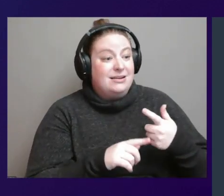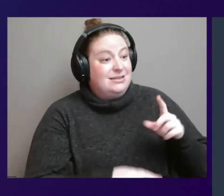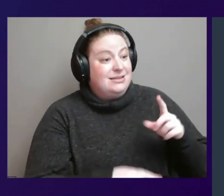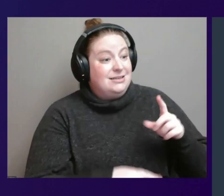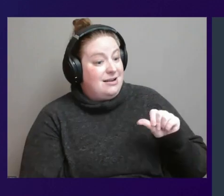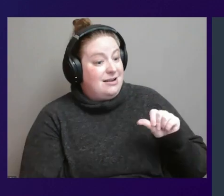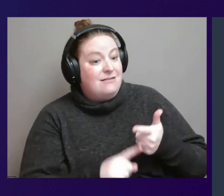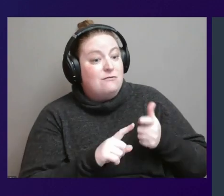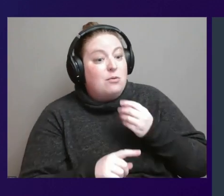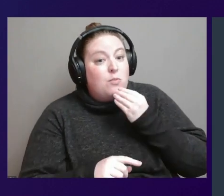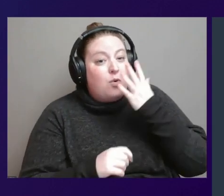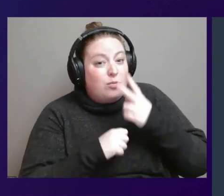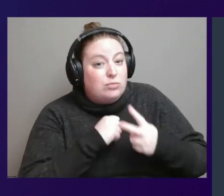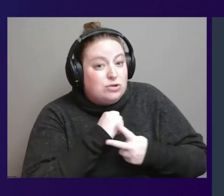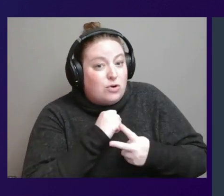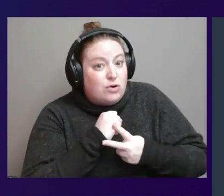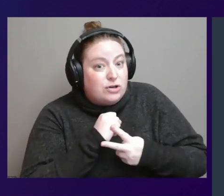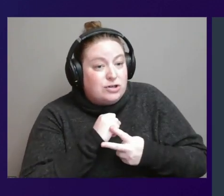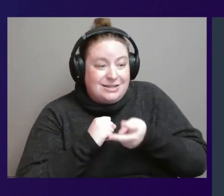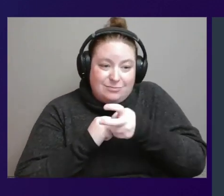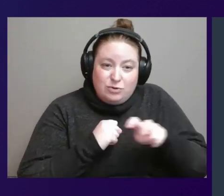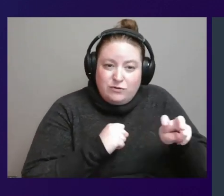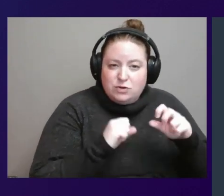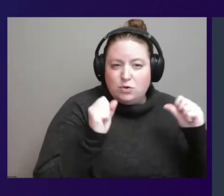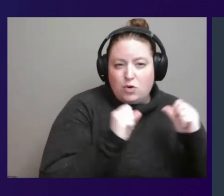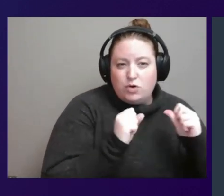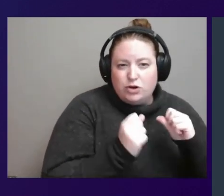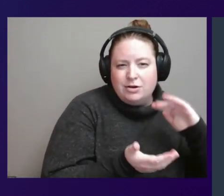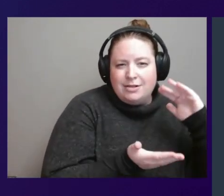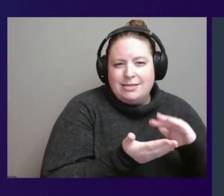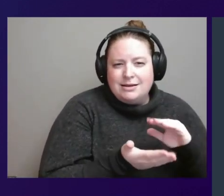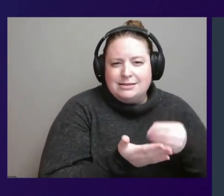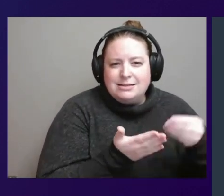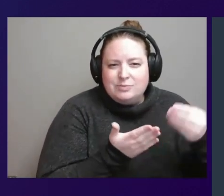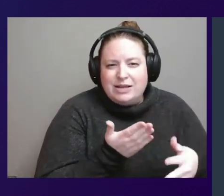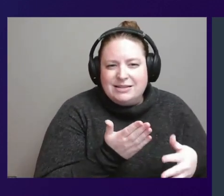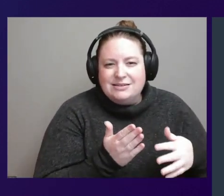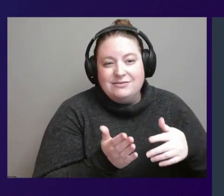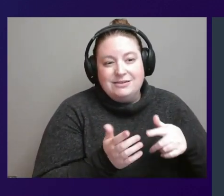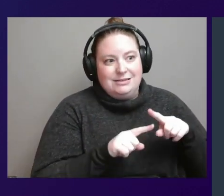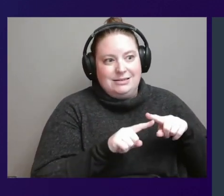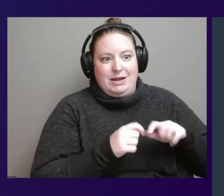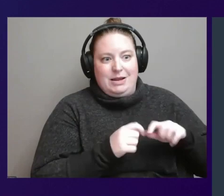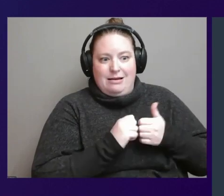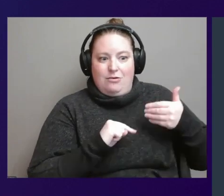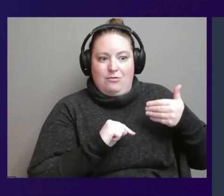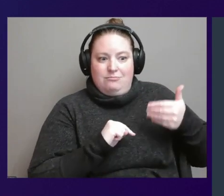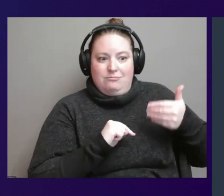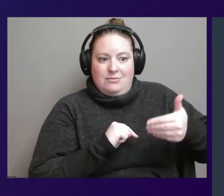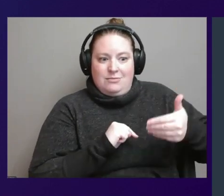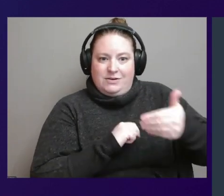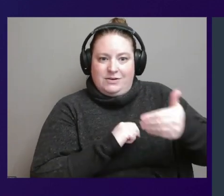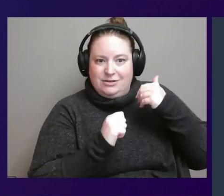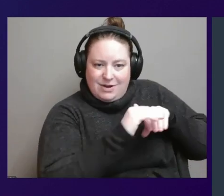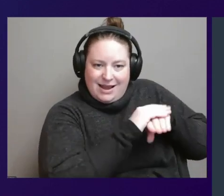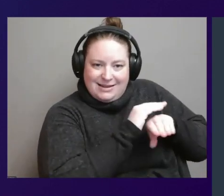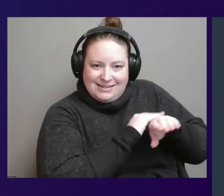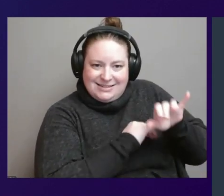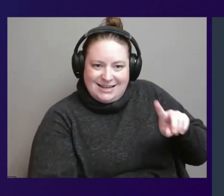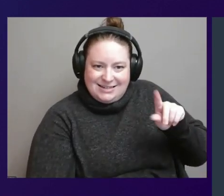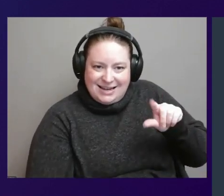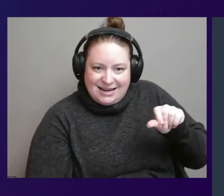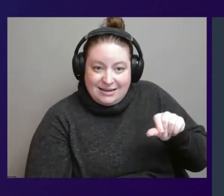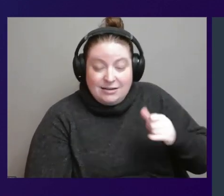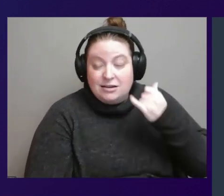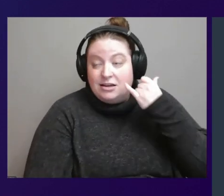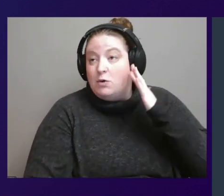to colder, less expensive storage classes based on how frequently data is accessed. So if you want to set it and forget